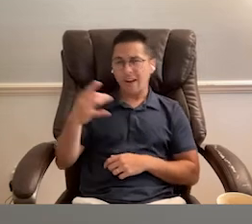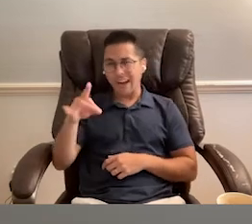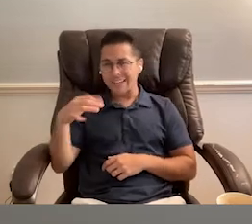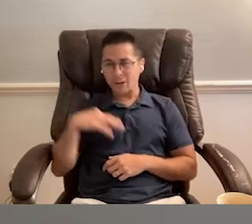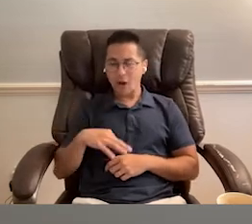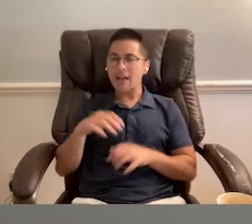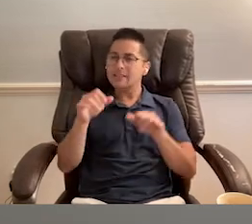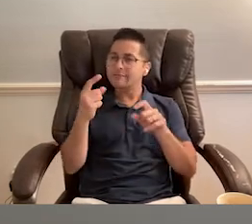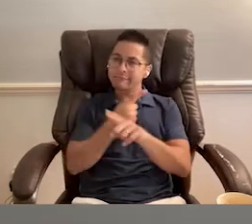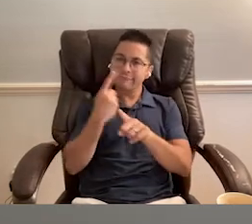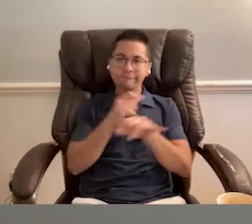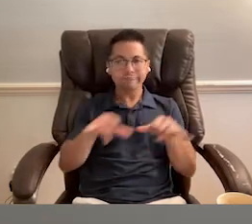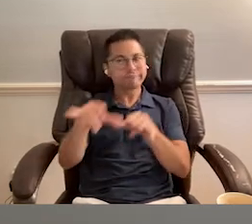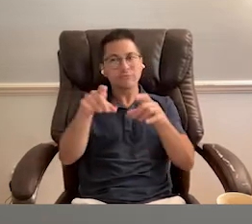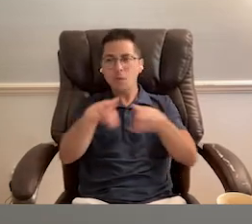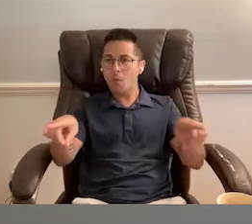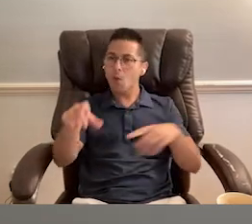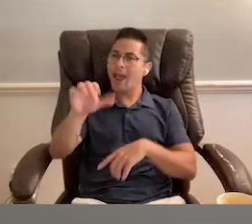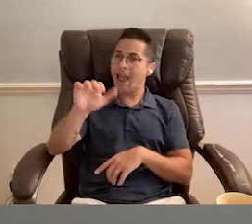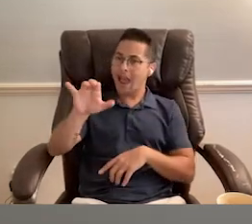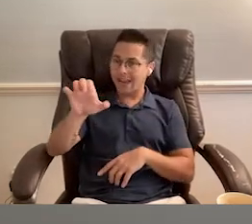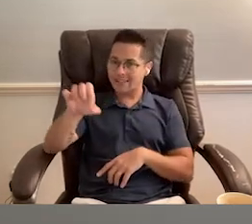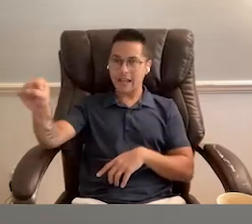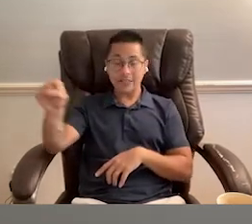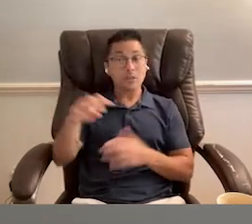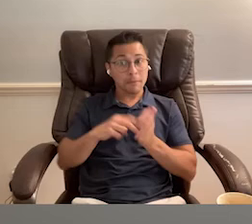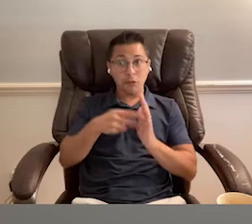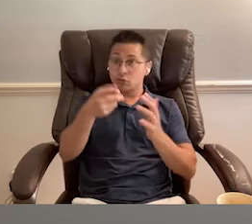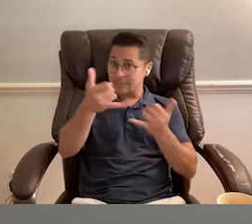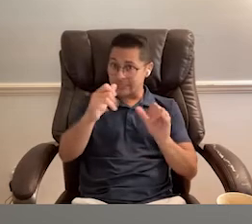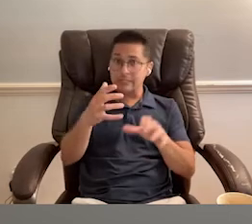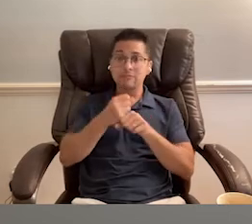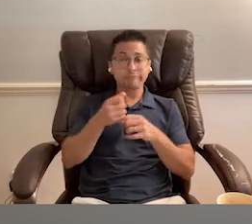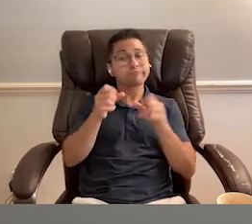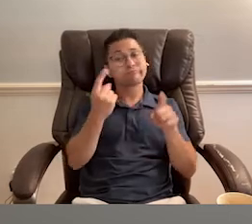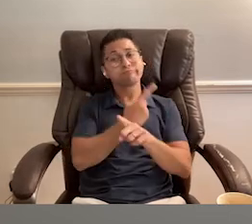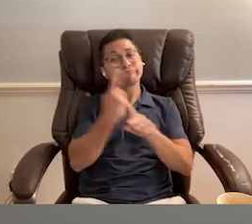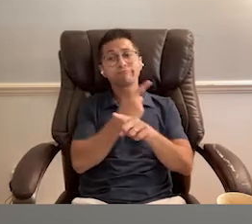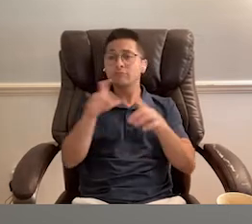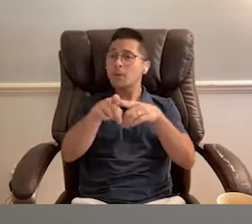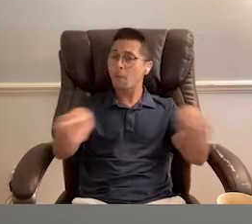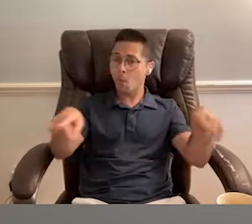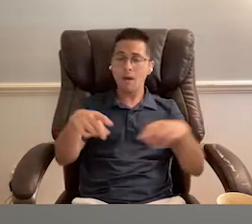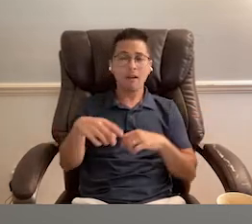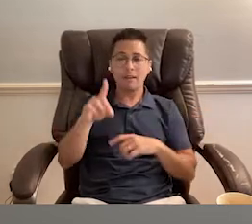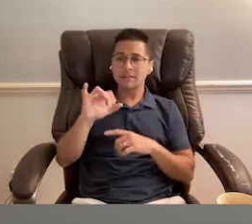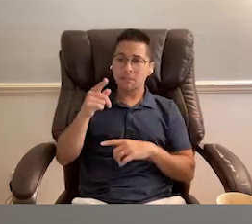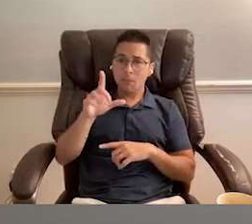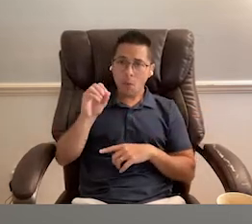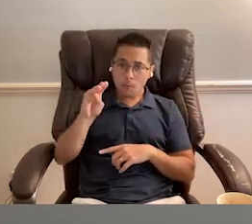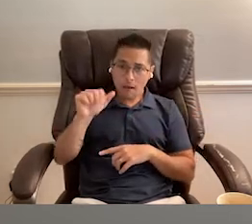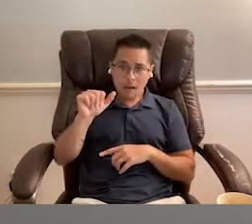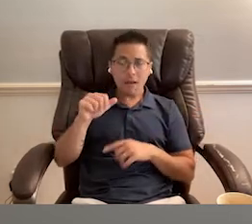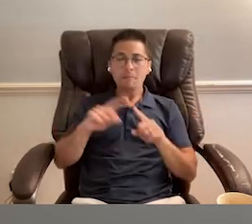via access. What that means is you're still earning a standard diploma, but it's for those students